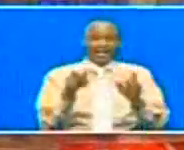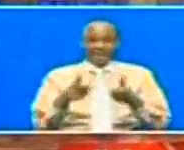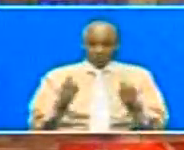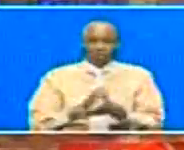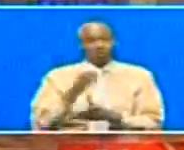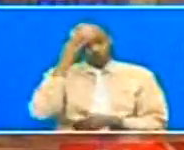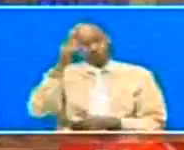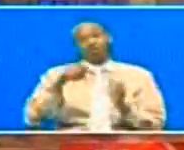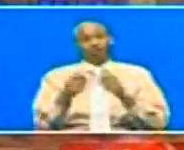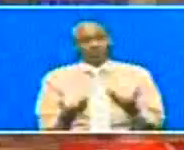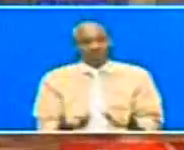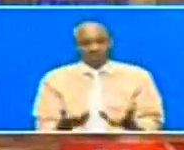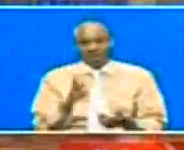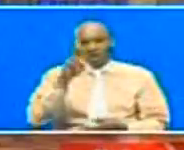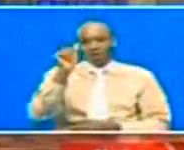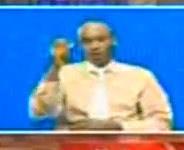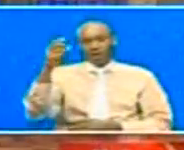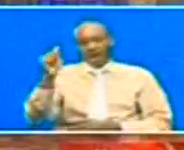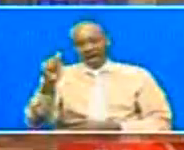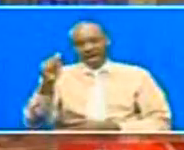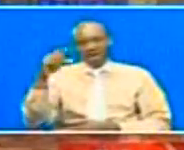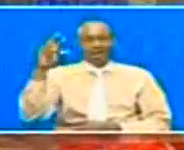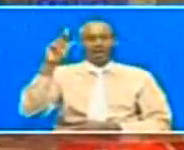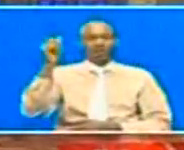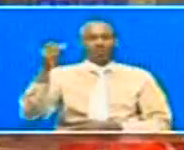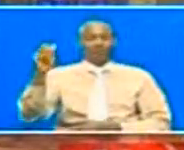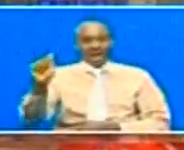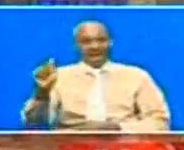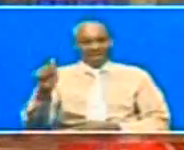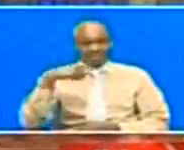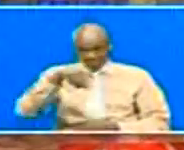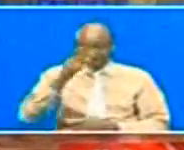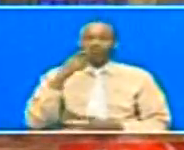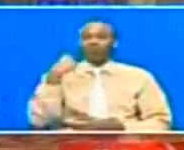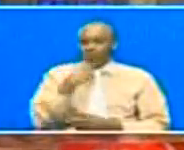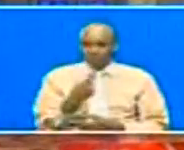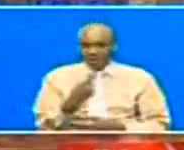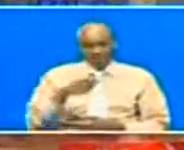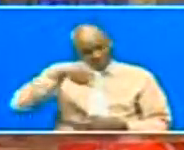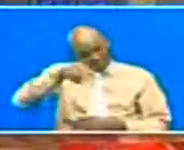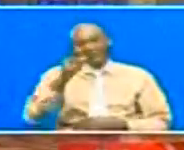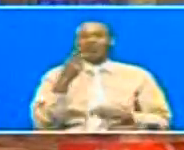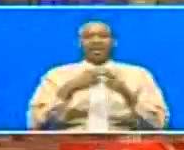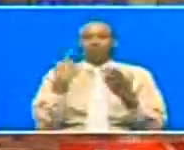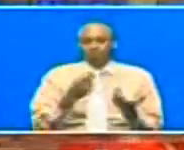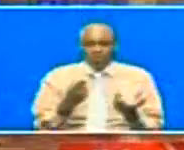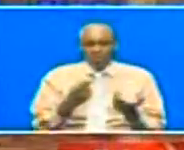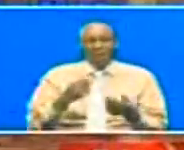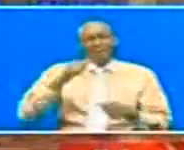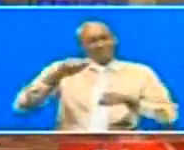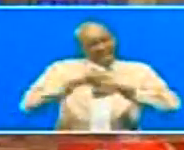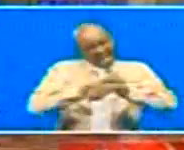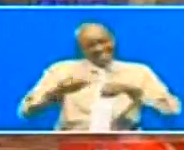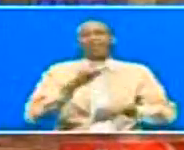You know the show, Rocker Rocker. In short, he calls himself, has been calling himself, the